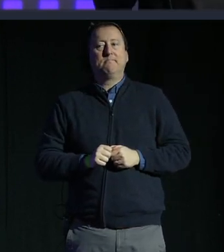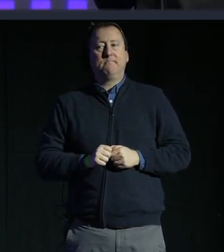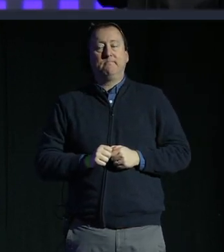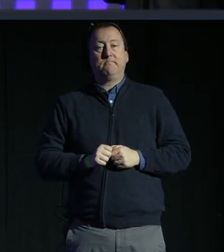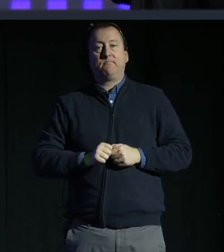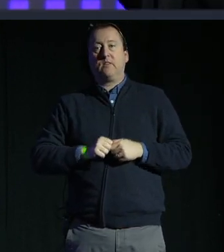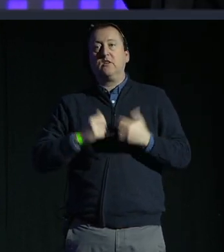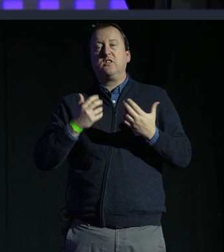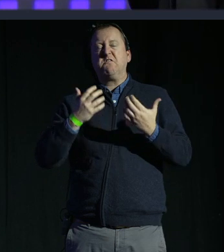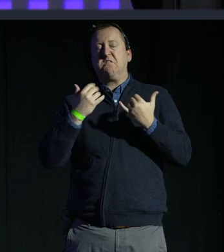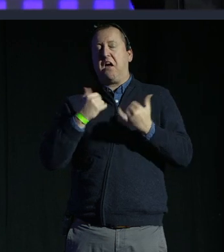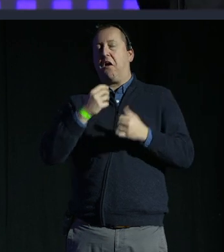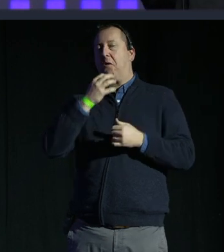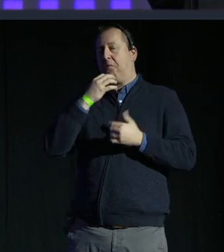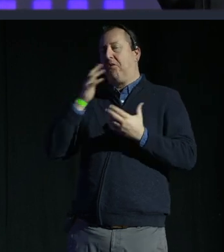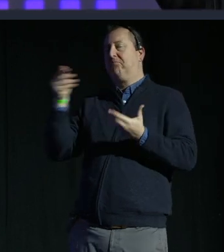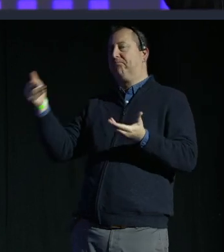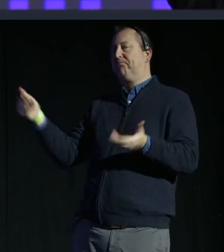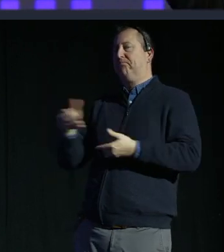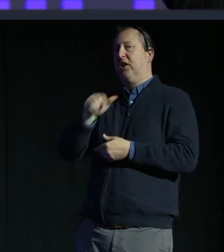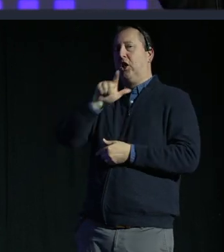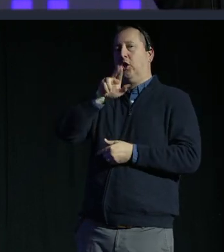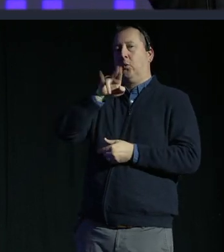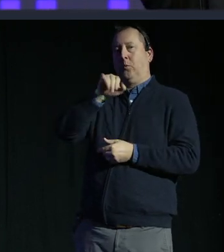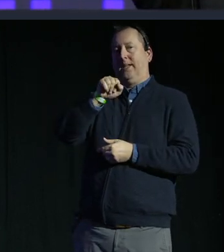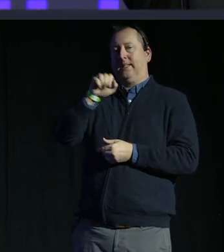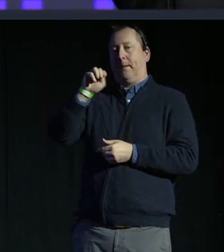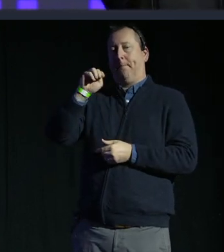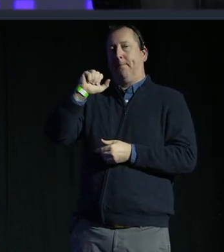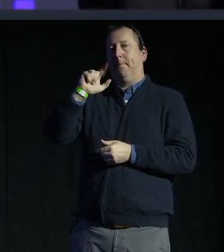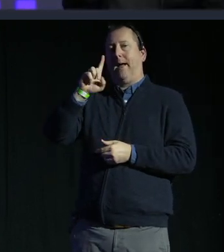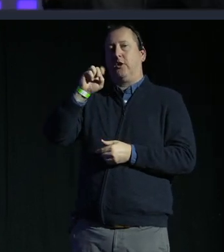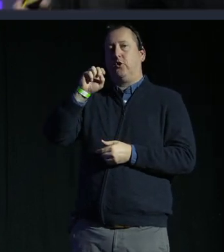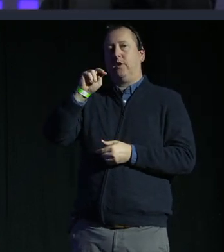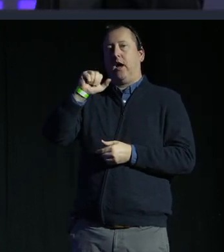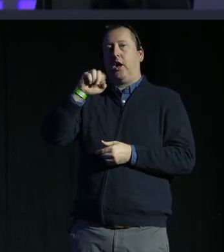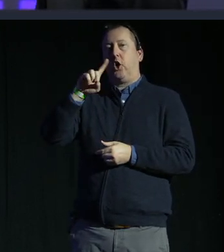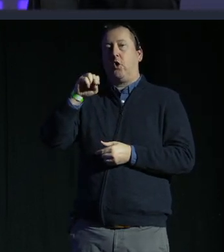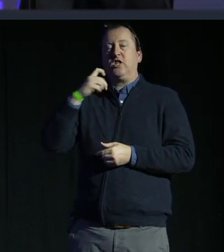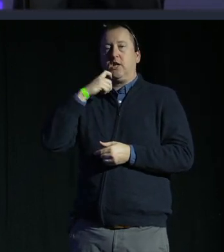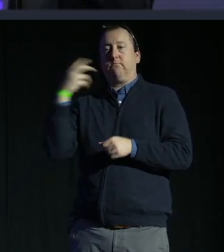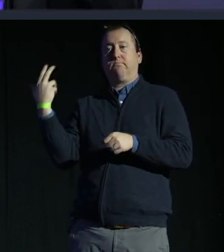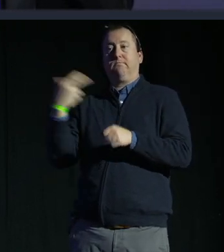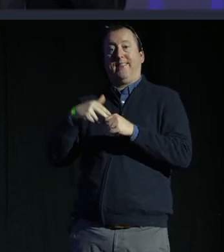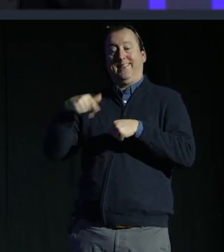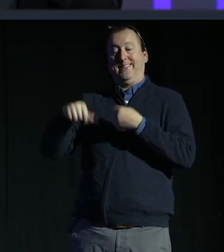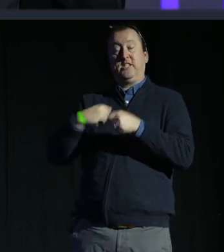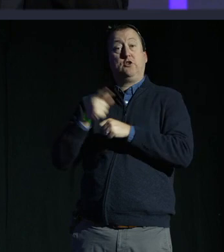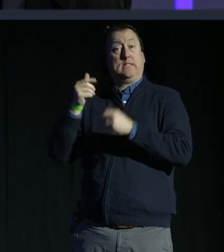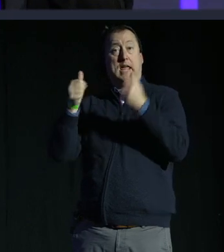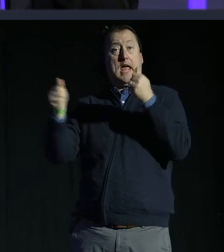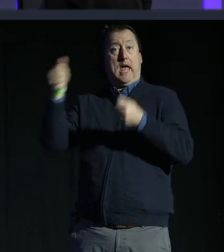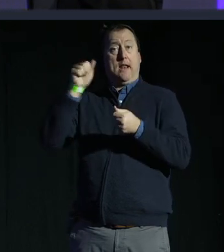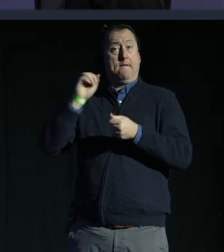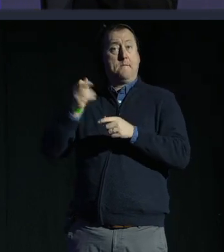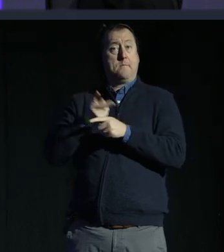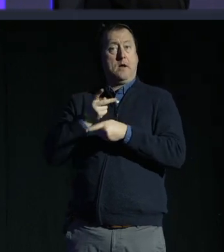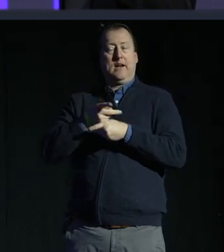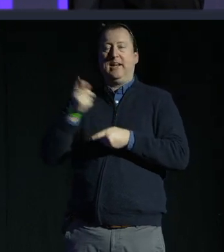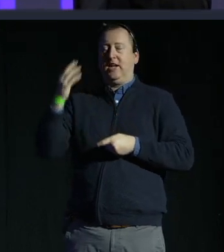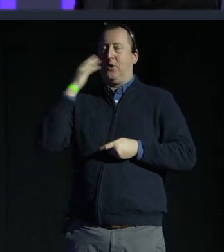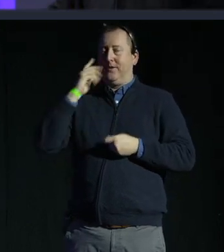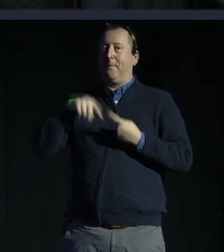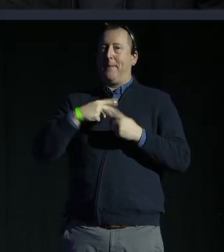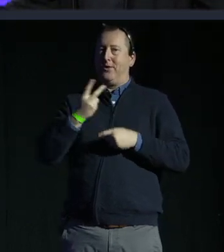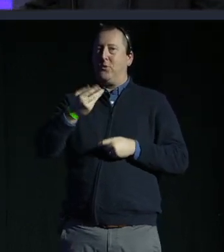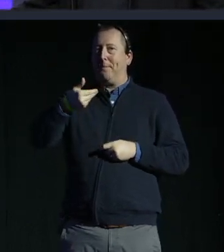To go deeper, I want to bring up Luis Maldonado. Luis joined us this year as our head of product, and he knows a little something about two-pizza